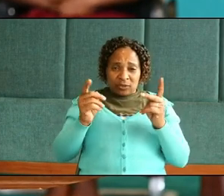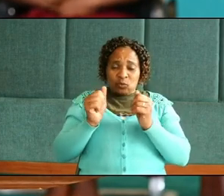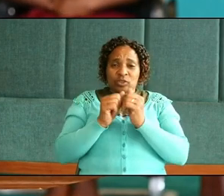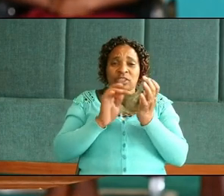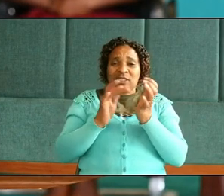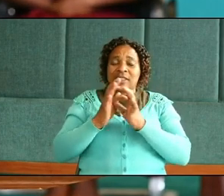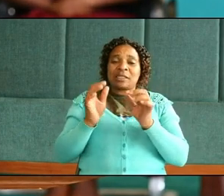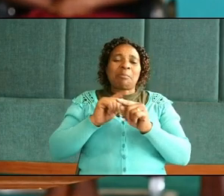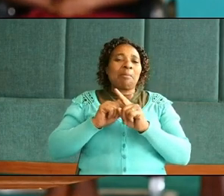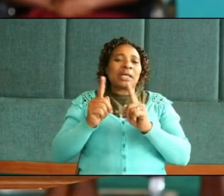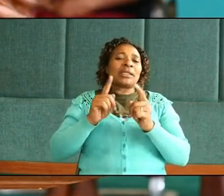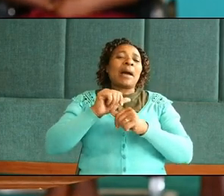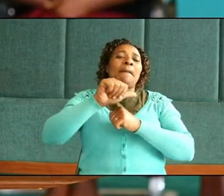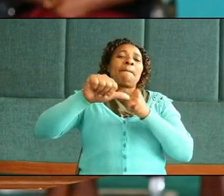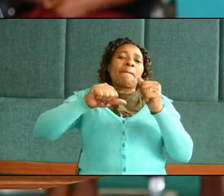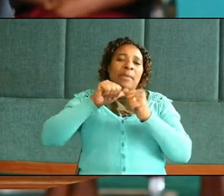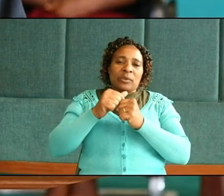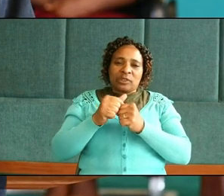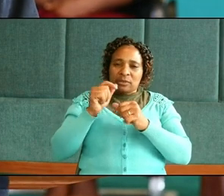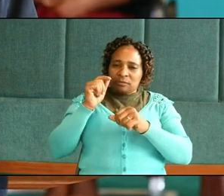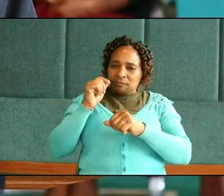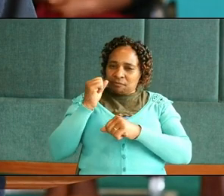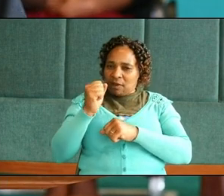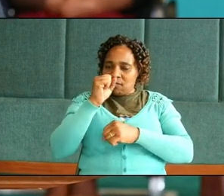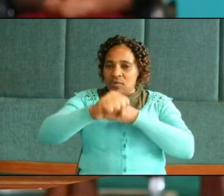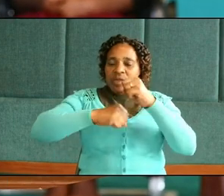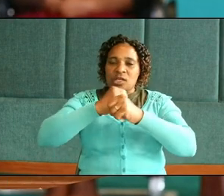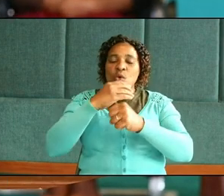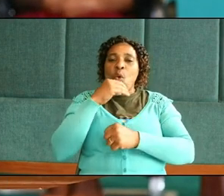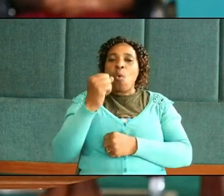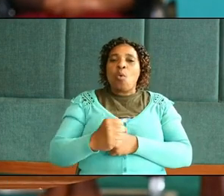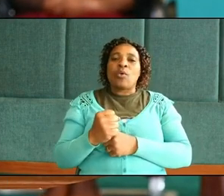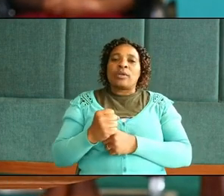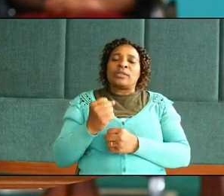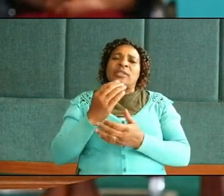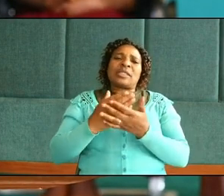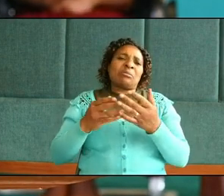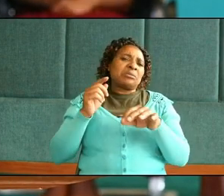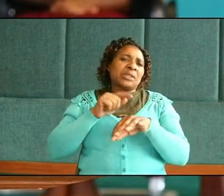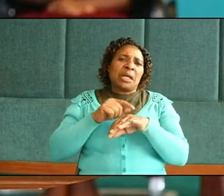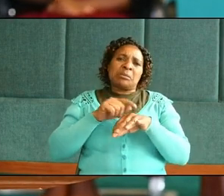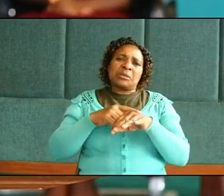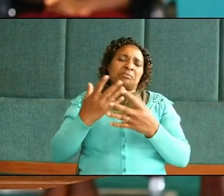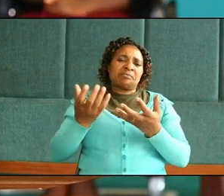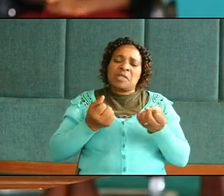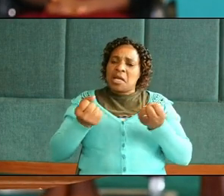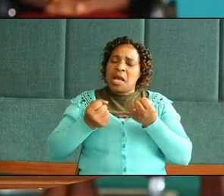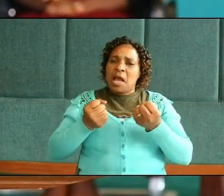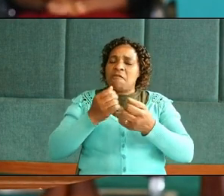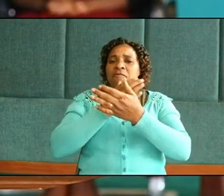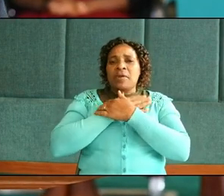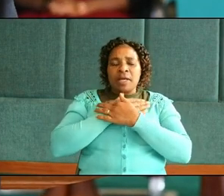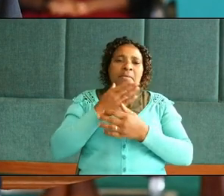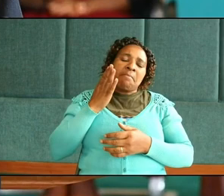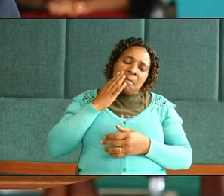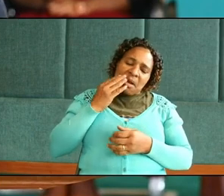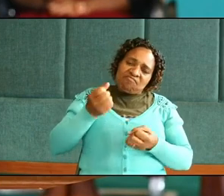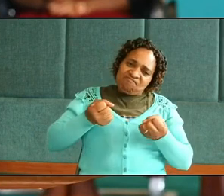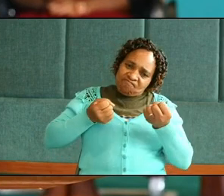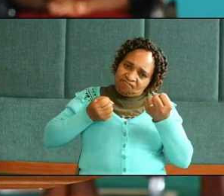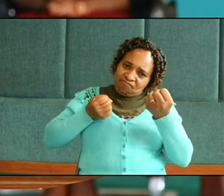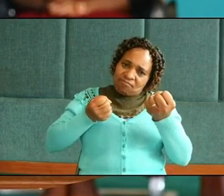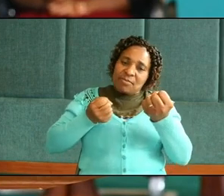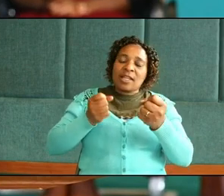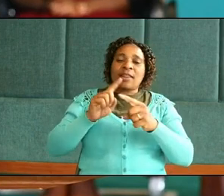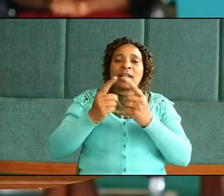to about when she was 5 years old. At some point, she was in the car with her friend and her mom, and they were driving, and